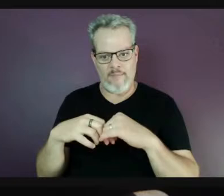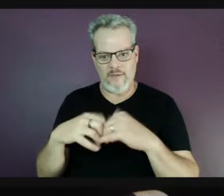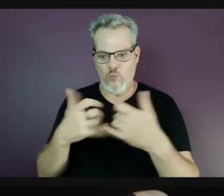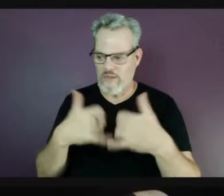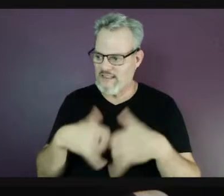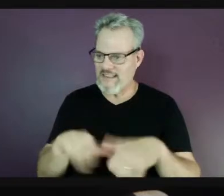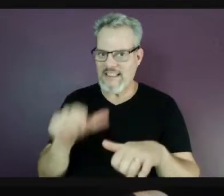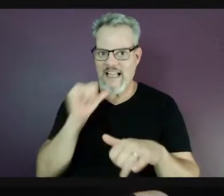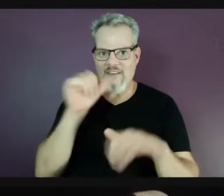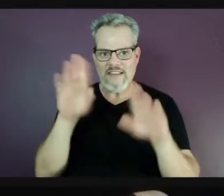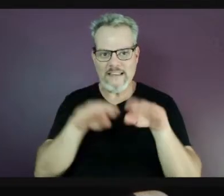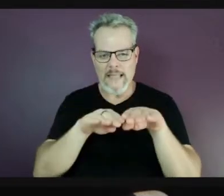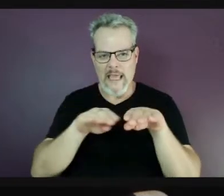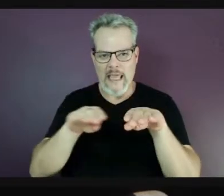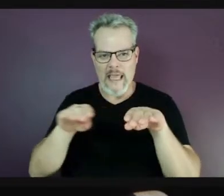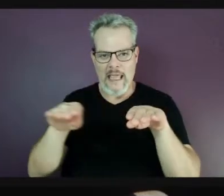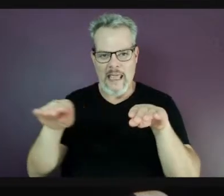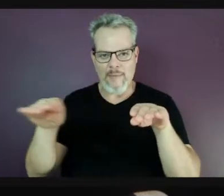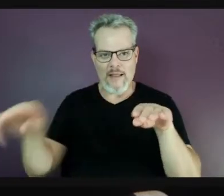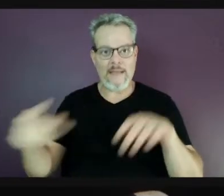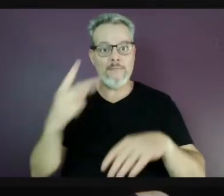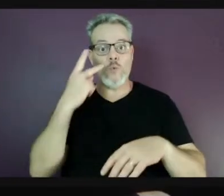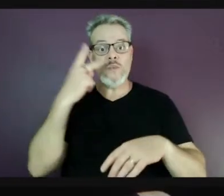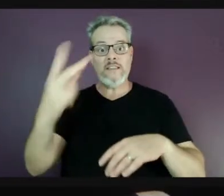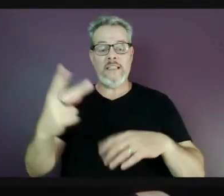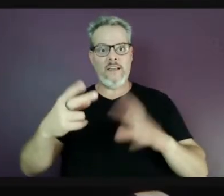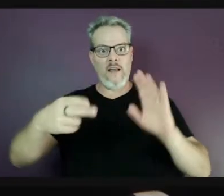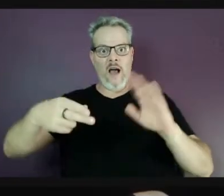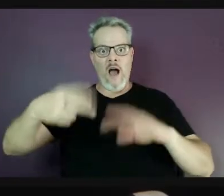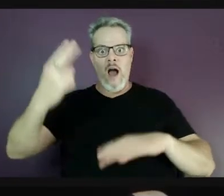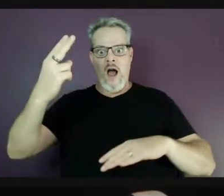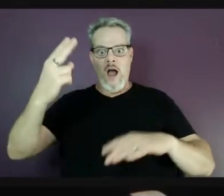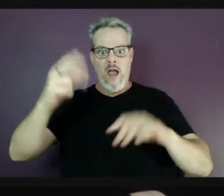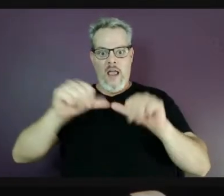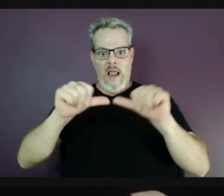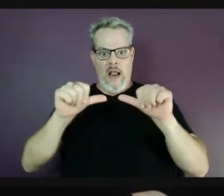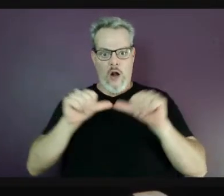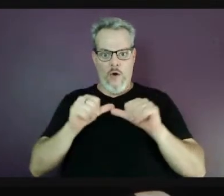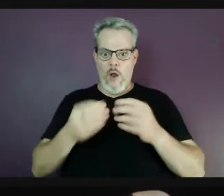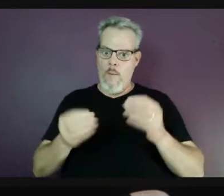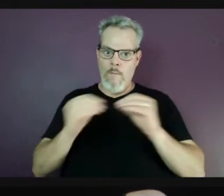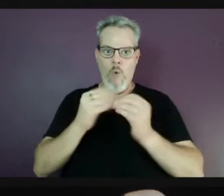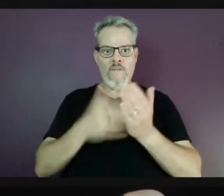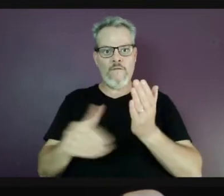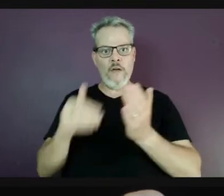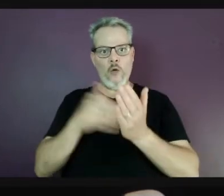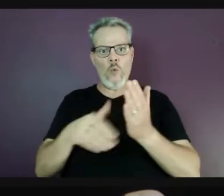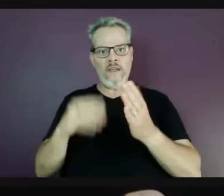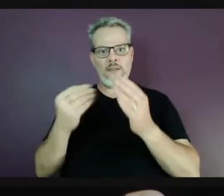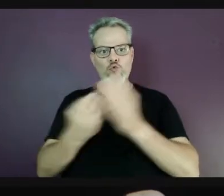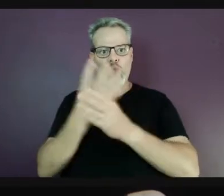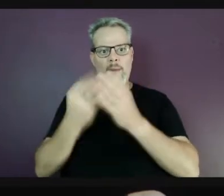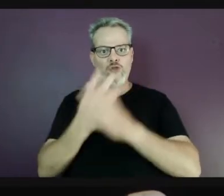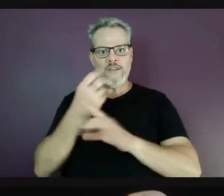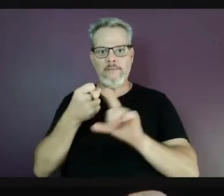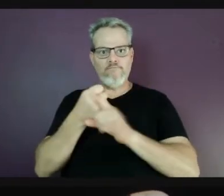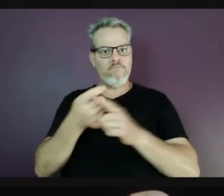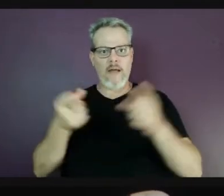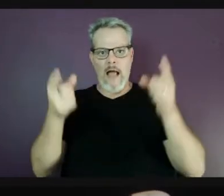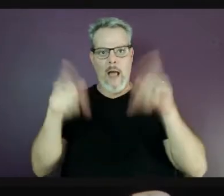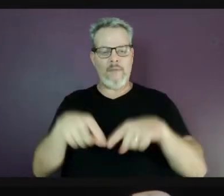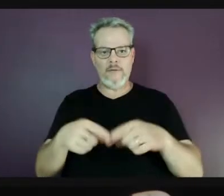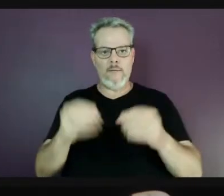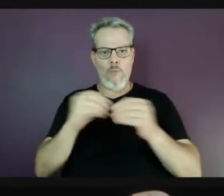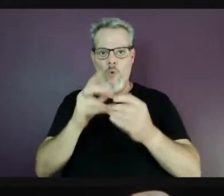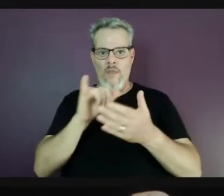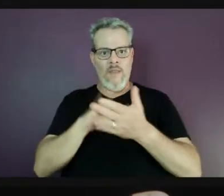yet. We're seeing this extra high filling rate, and it's leading to more frequent eruptions. This could be part of that natural rebound of